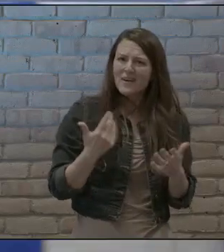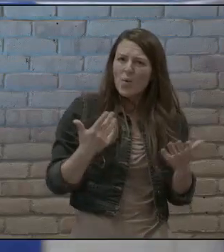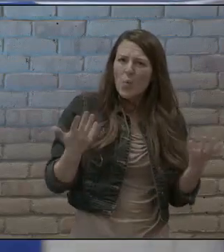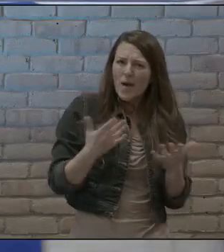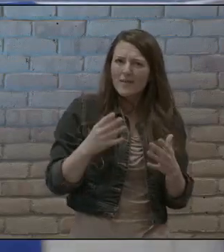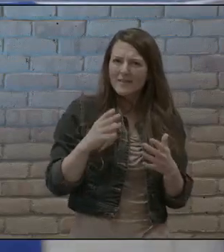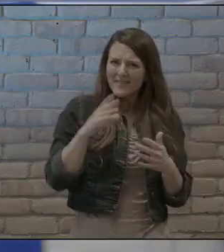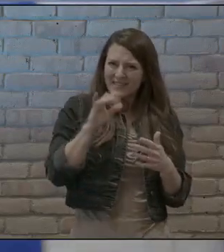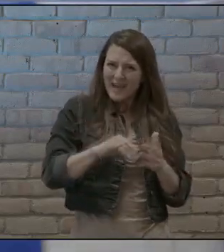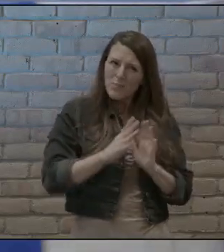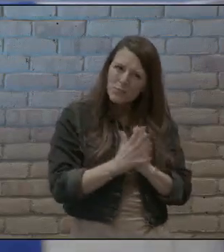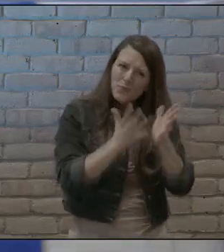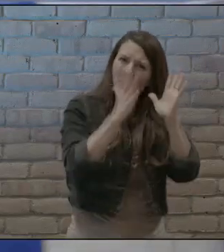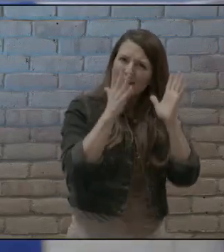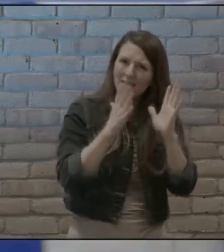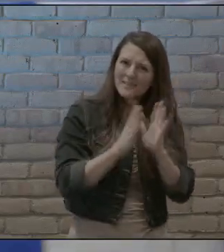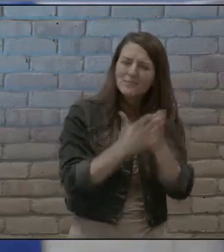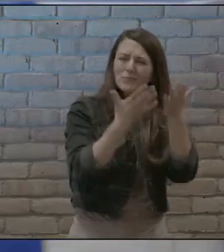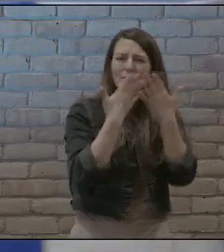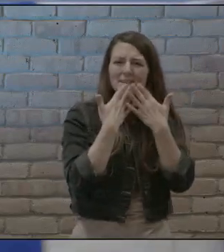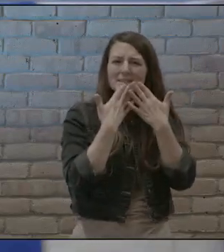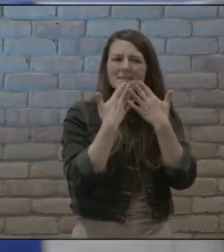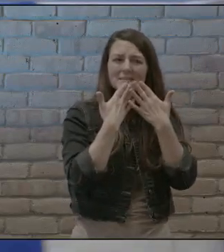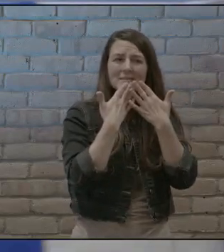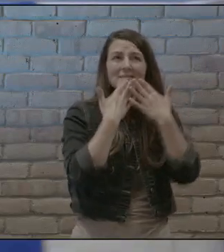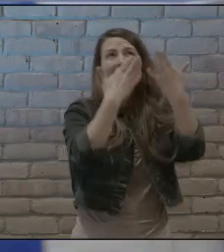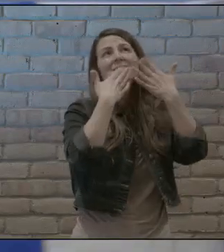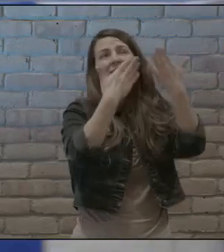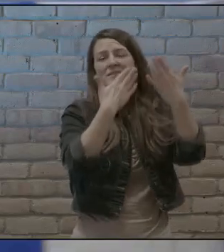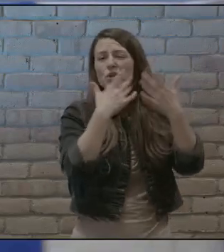like in your own life?